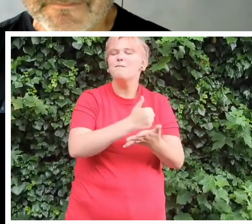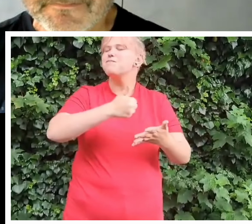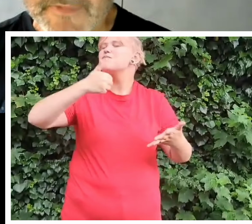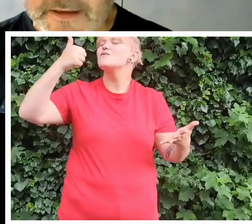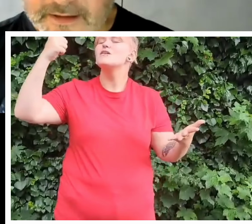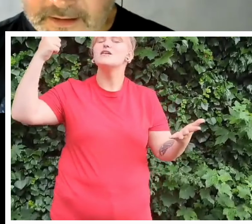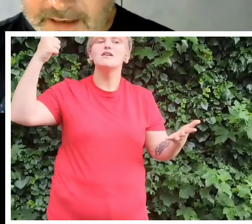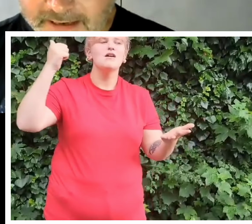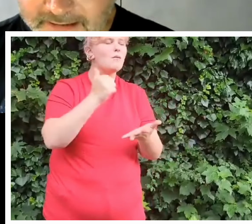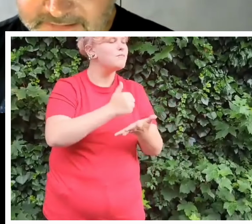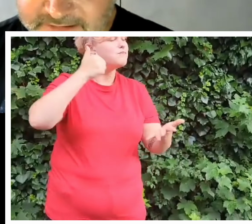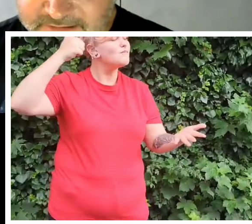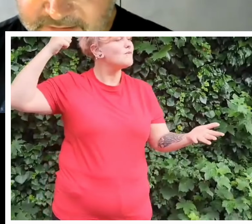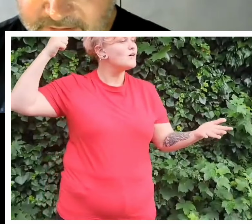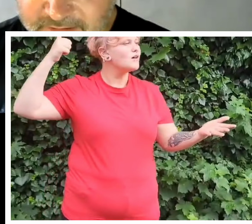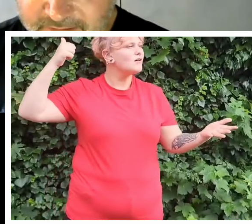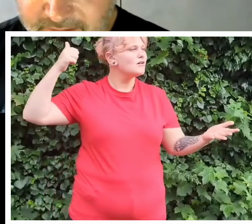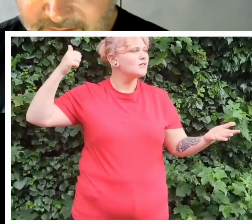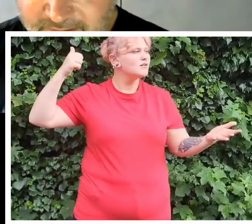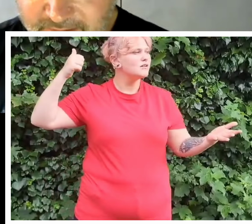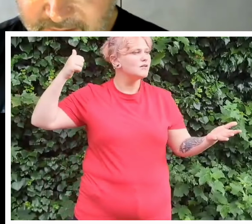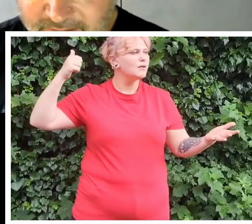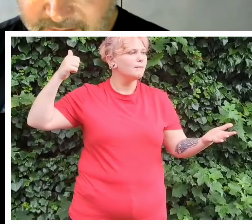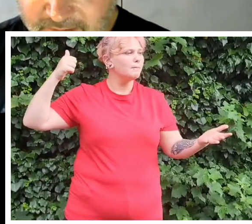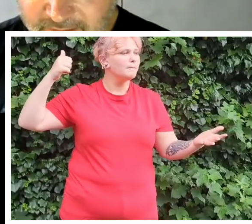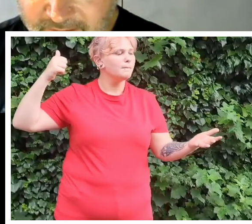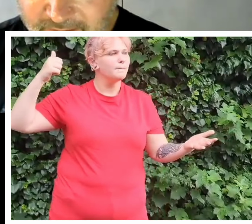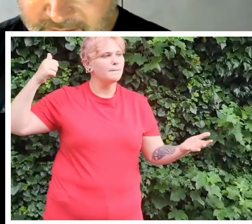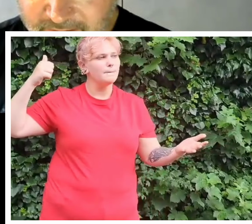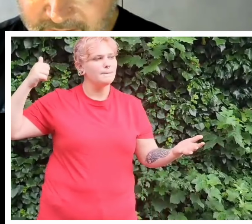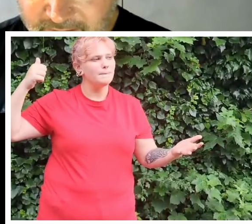Excellent. Excellent. And